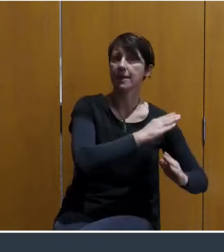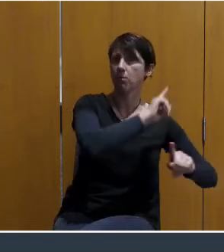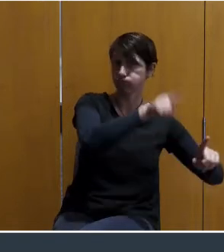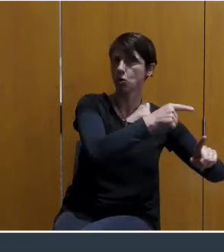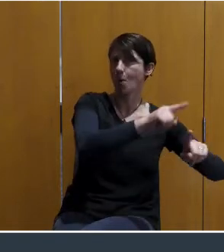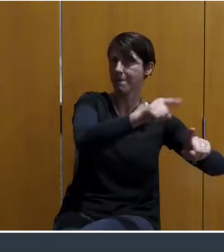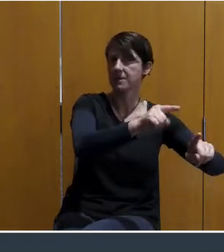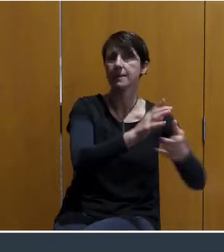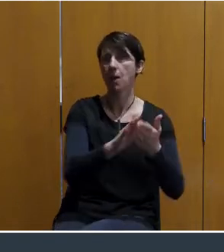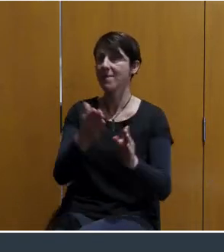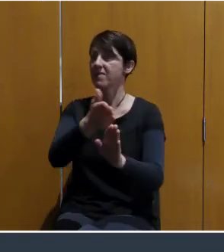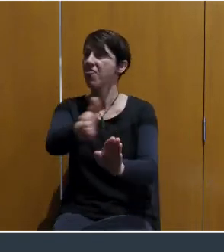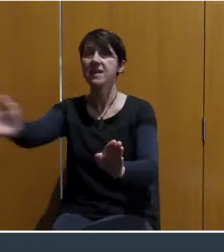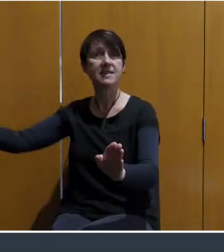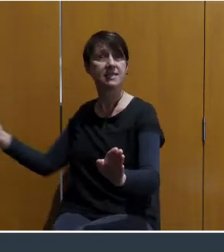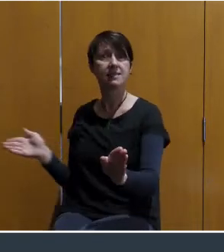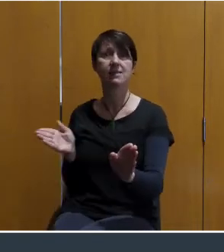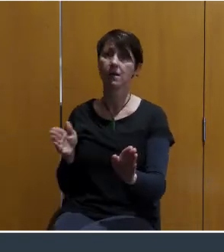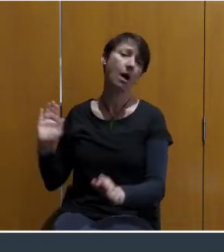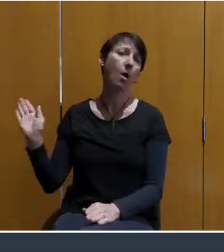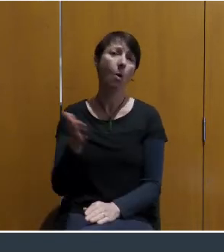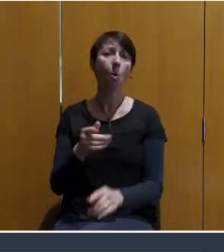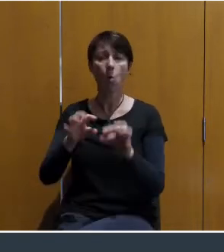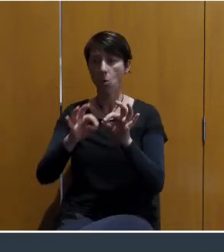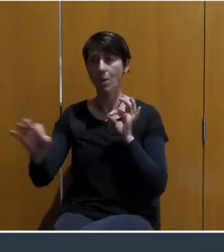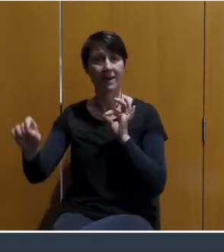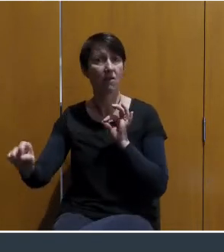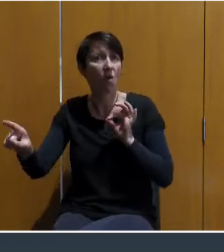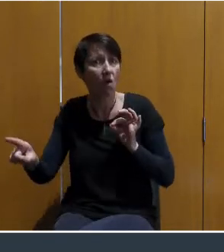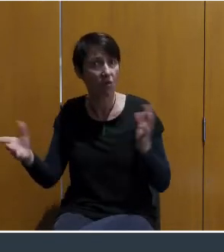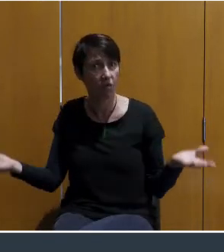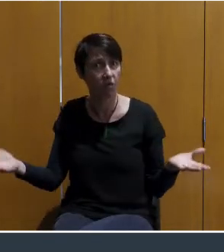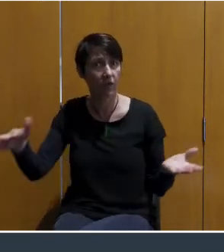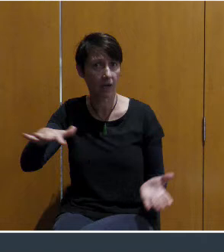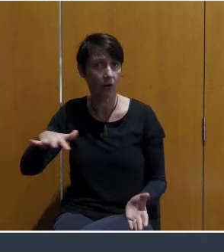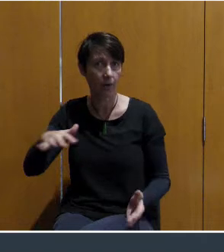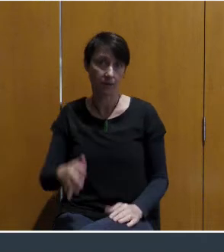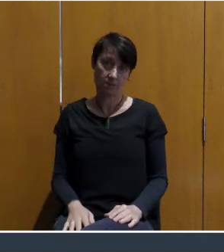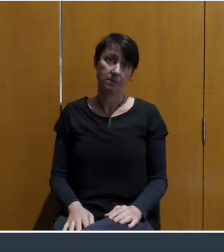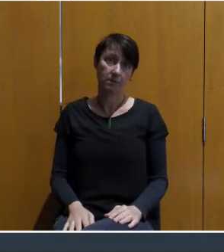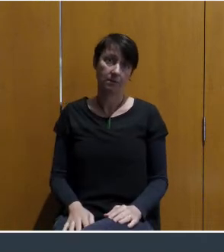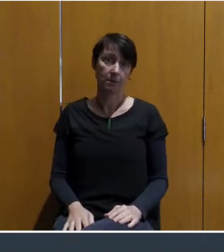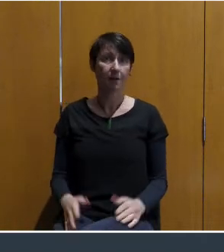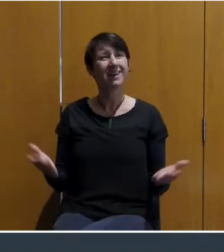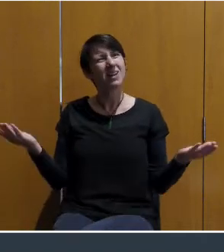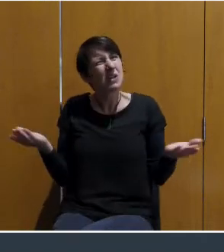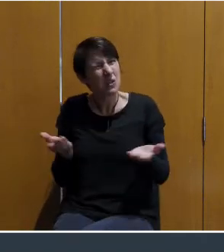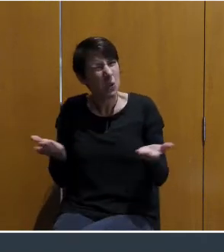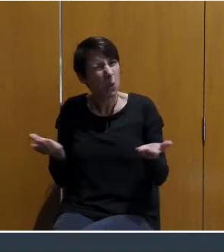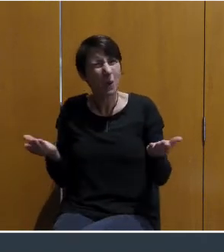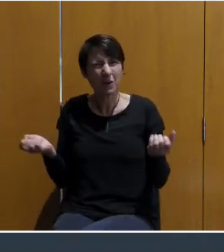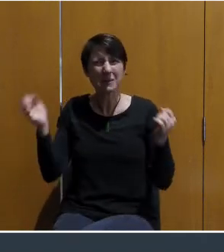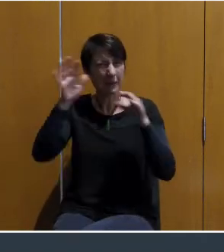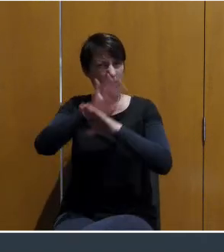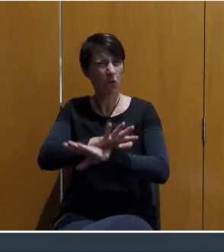an off-lead area. It appears very clear to me, so sorry, where is the so-called